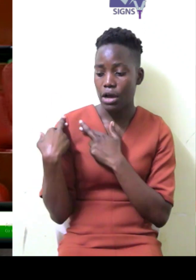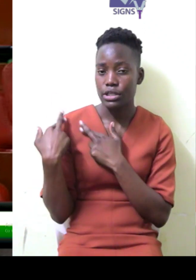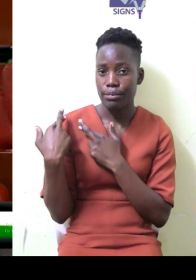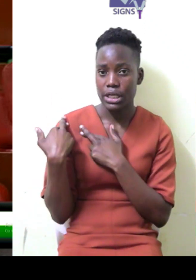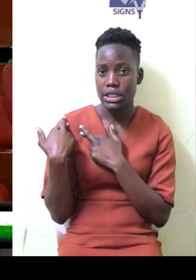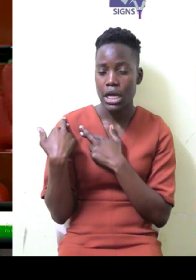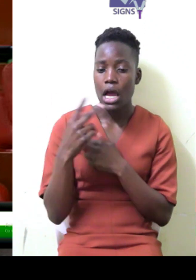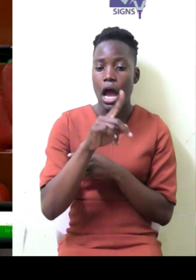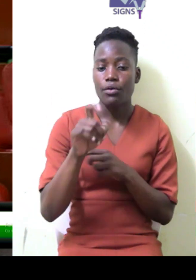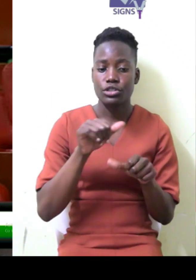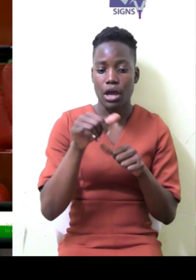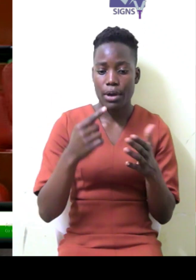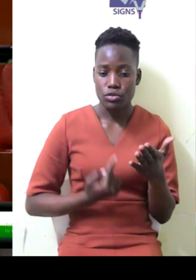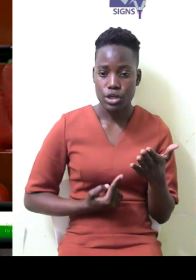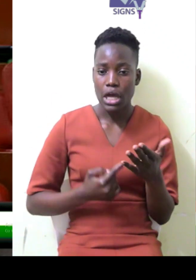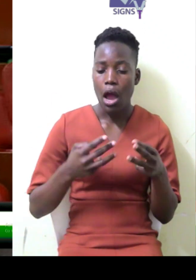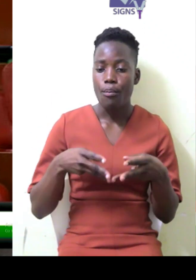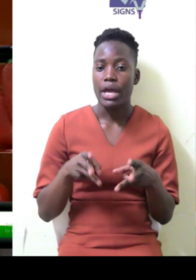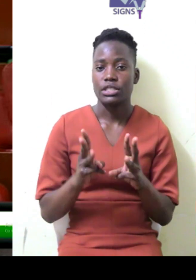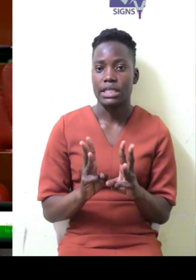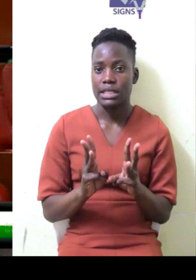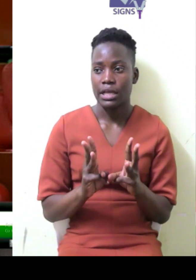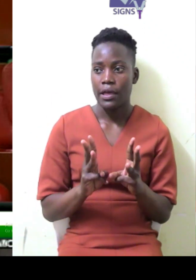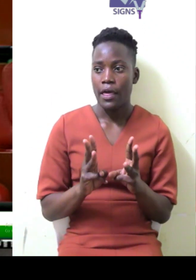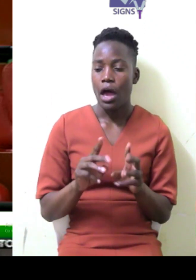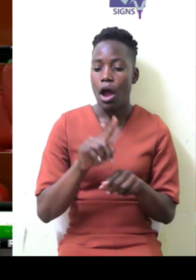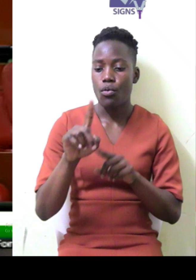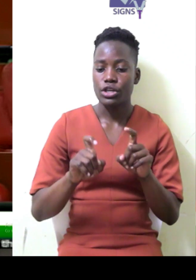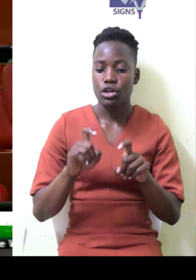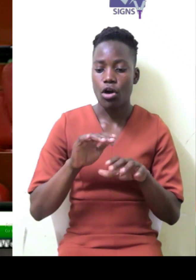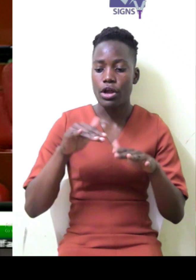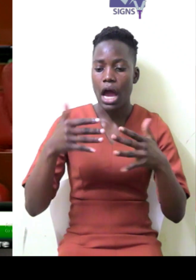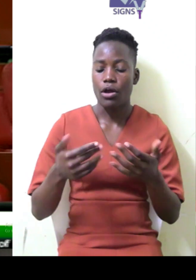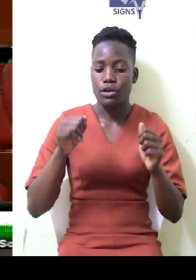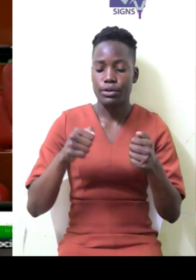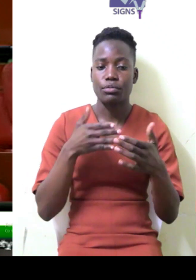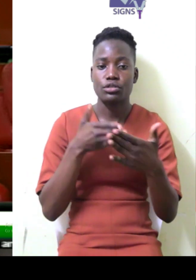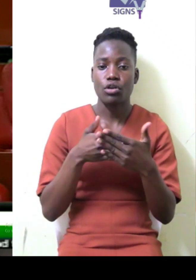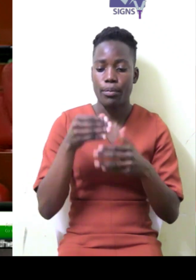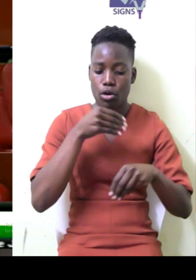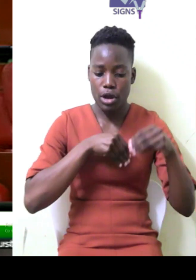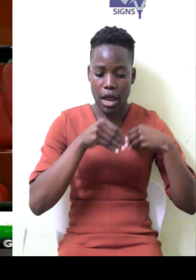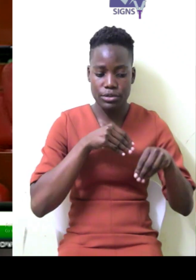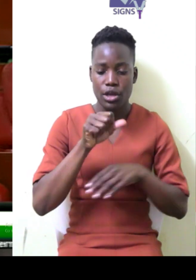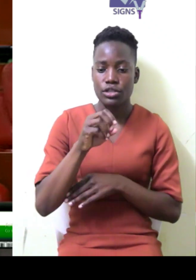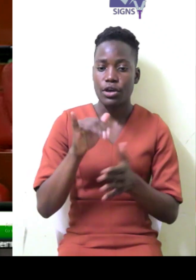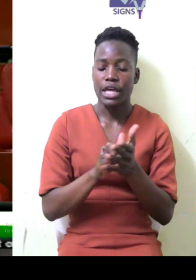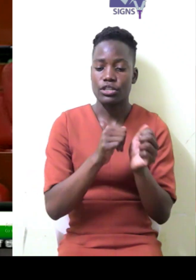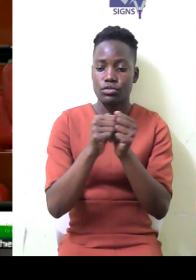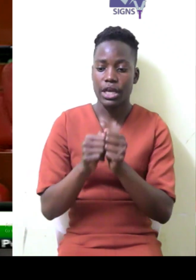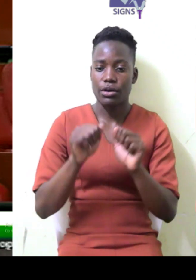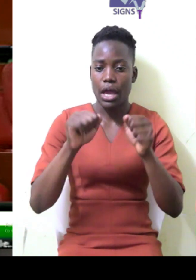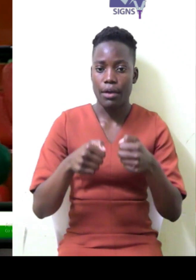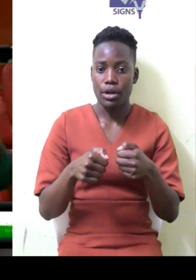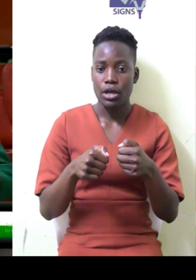are questions on austerity measures, are questions on how do we fight corruption, so that together we are able to raise them.